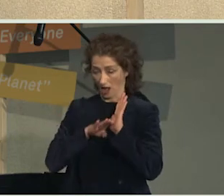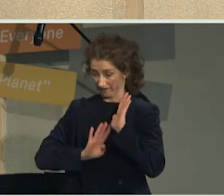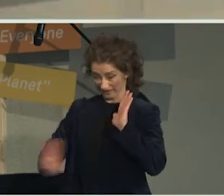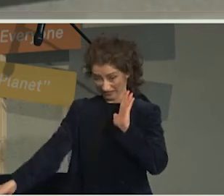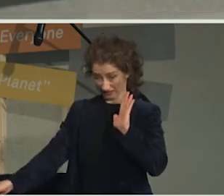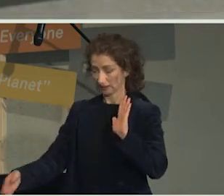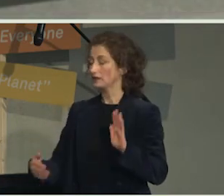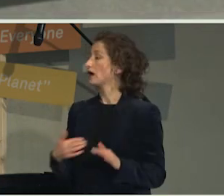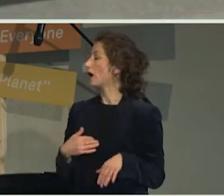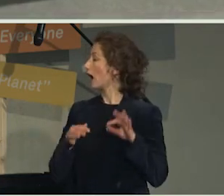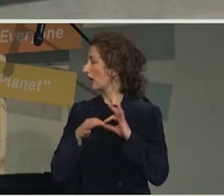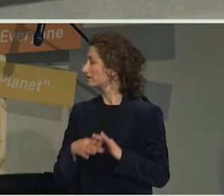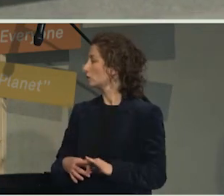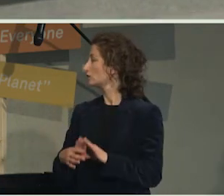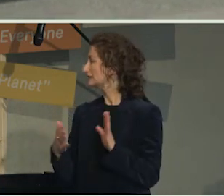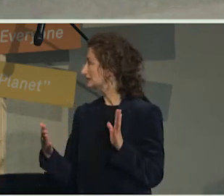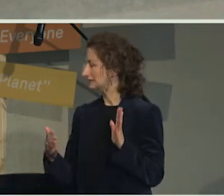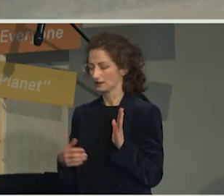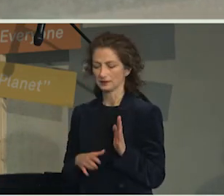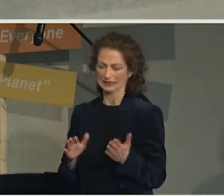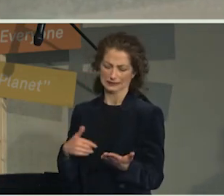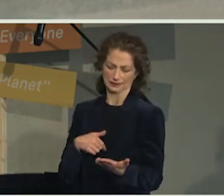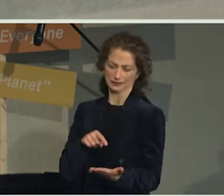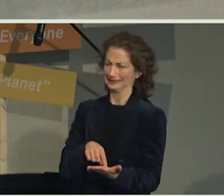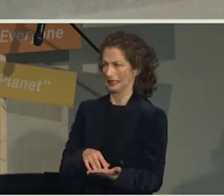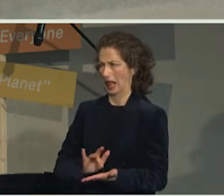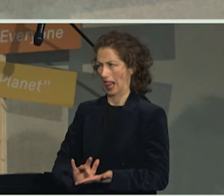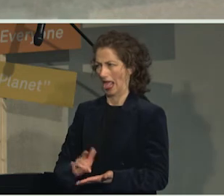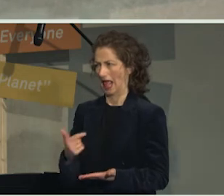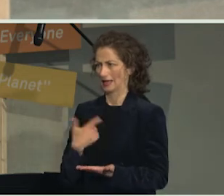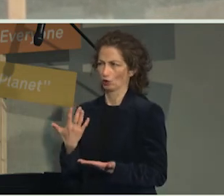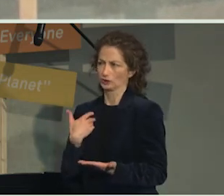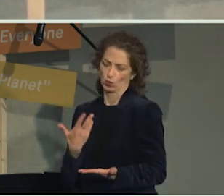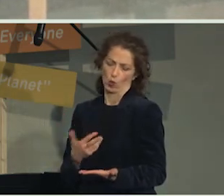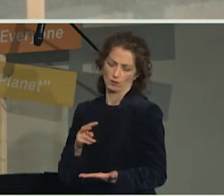if I had this note card and there was like nothing on it? I'm just trying to look smart. I'm gonna introduce